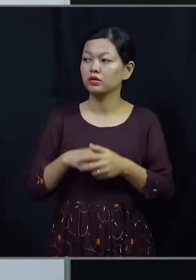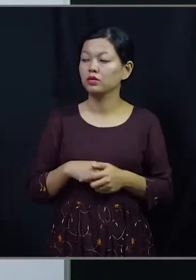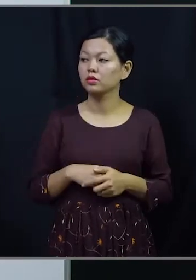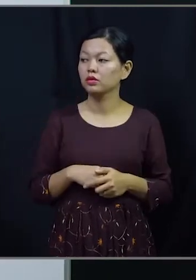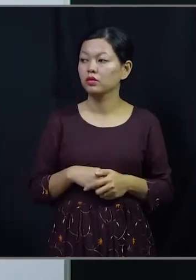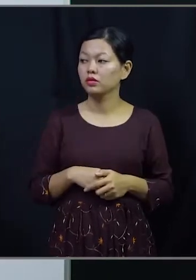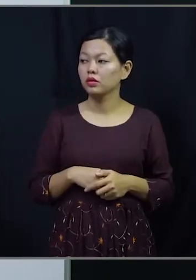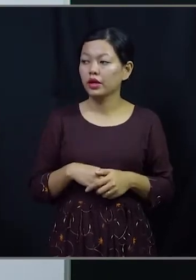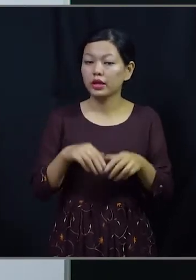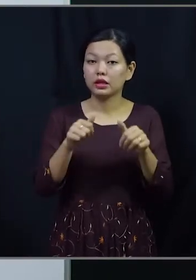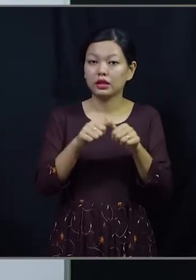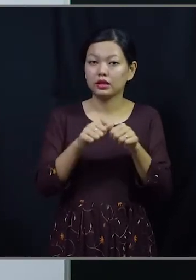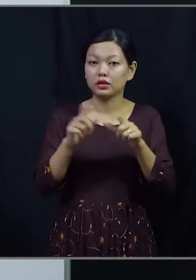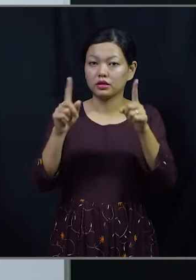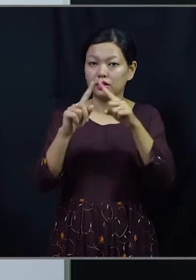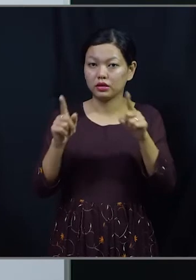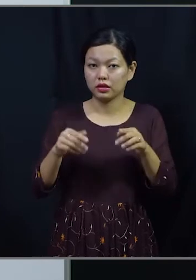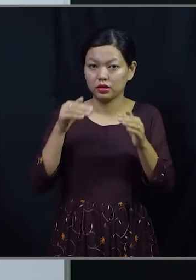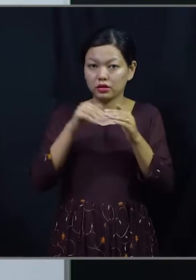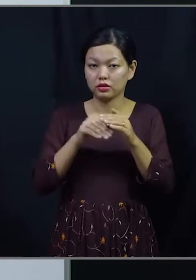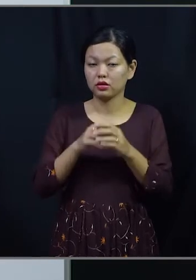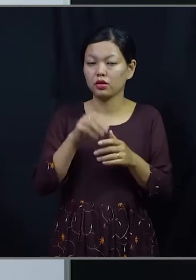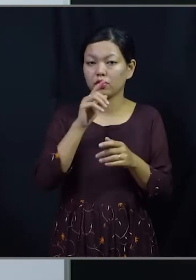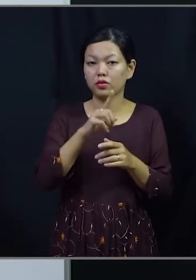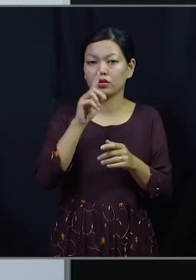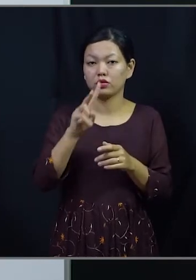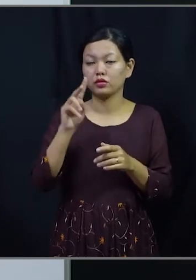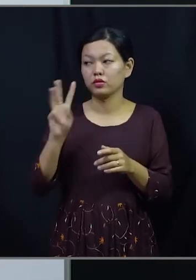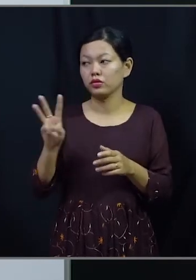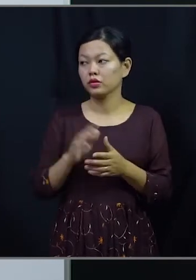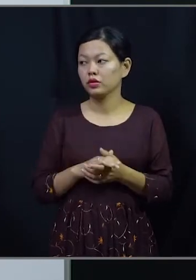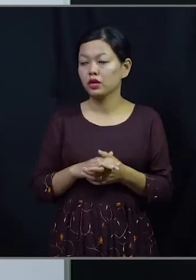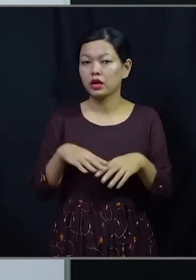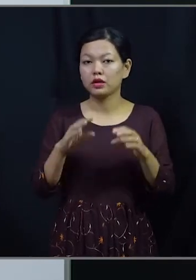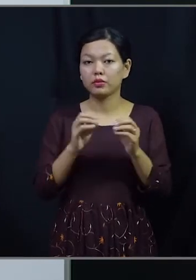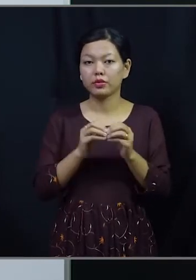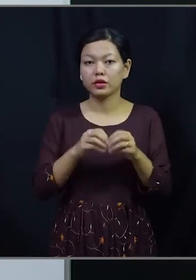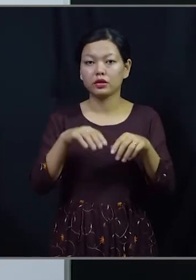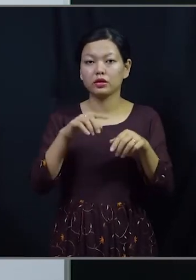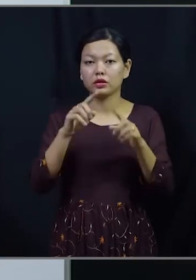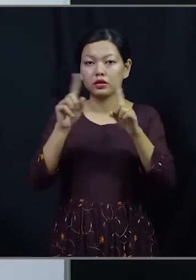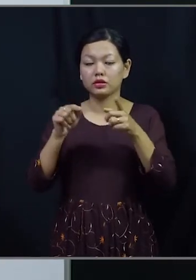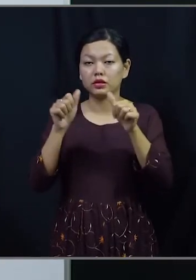the elements 1, 2, 3 and B has the elements A, B, C.